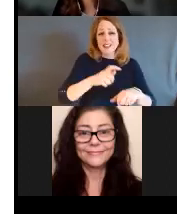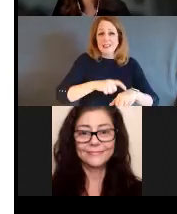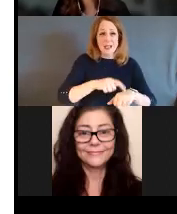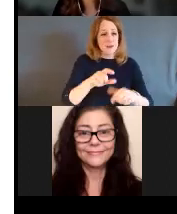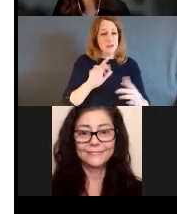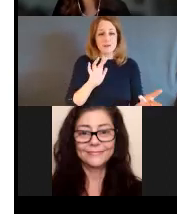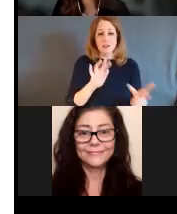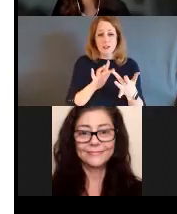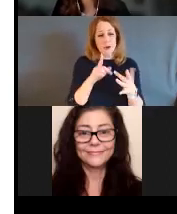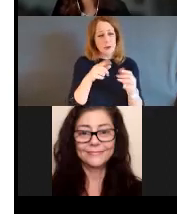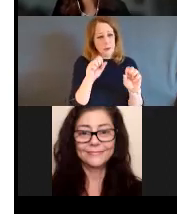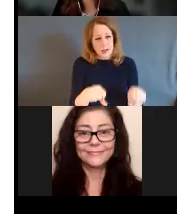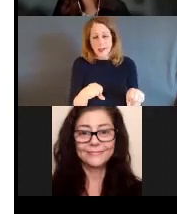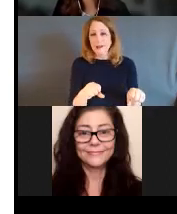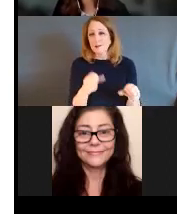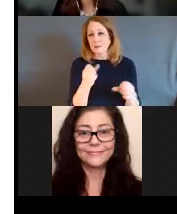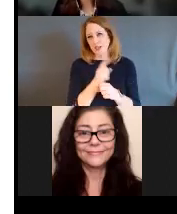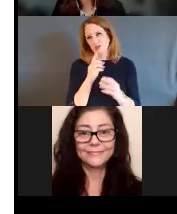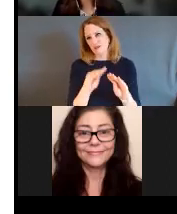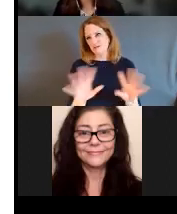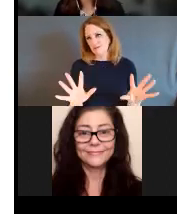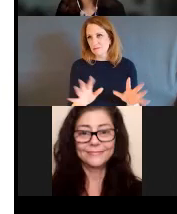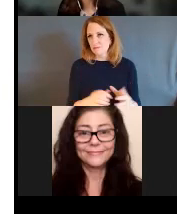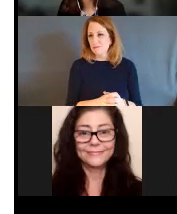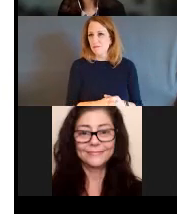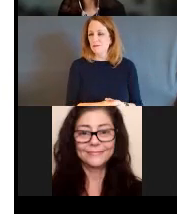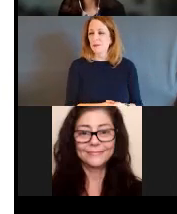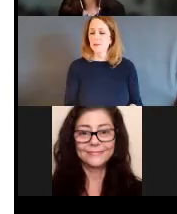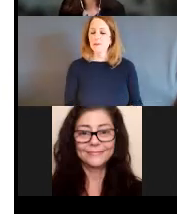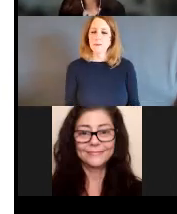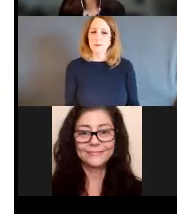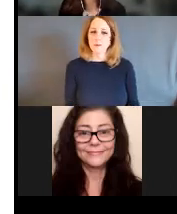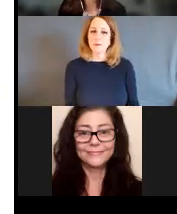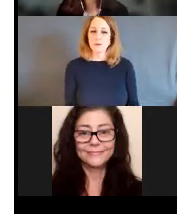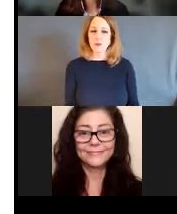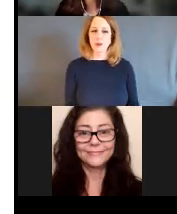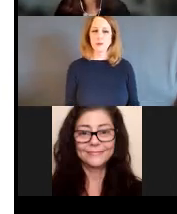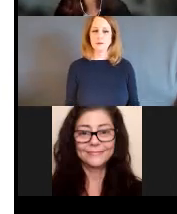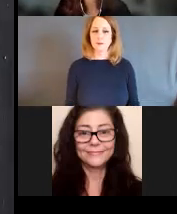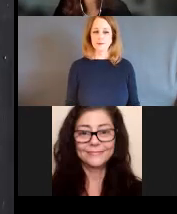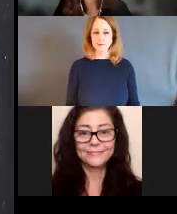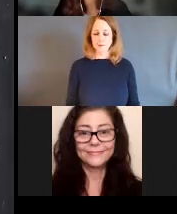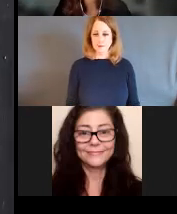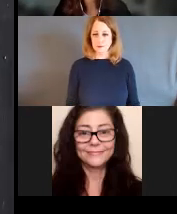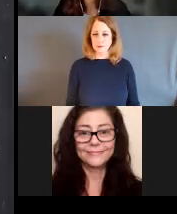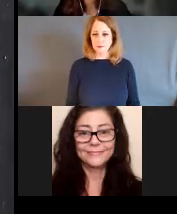to you, that they can, and making sure that you're providing that information to them. Next slide.